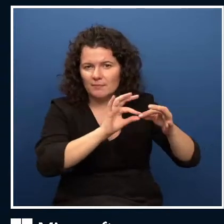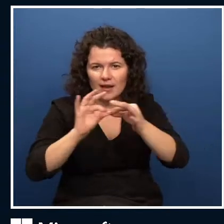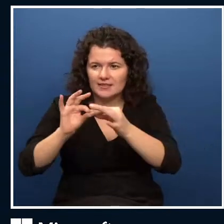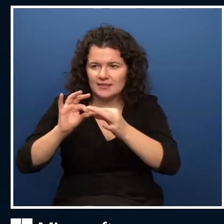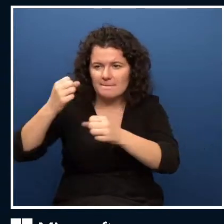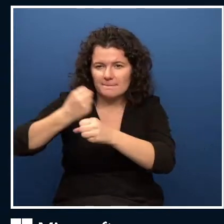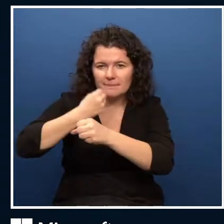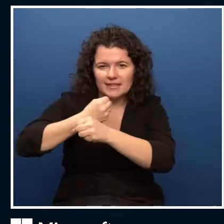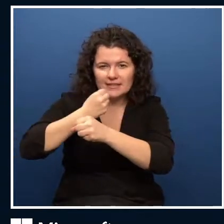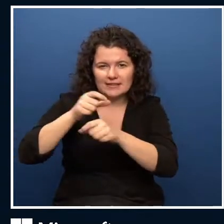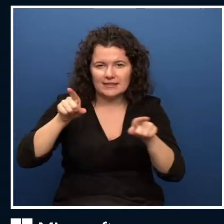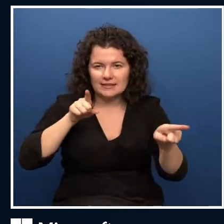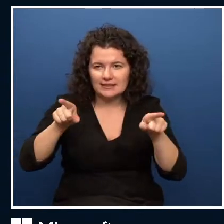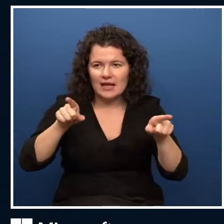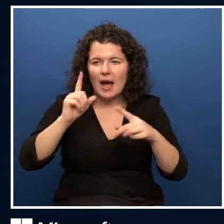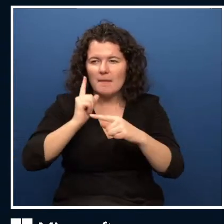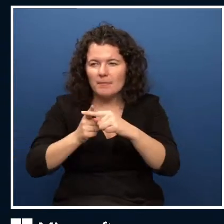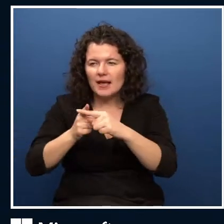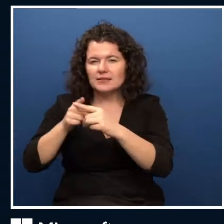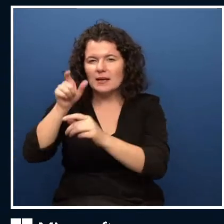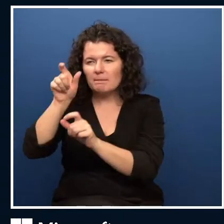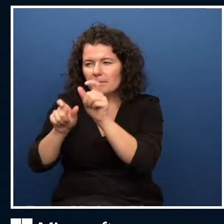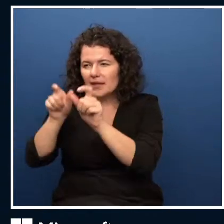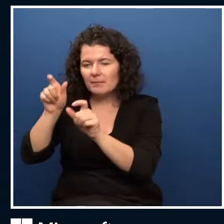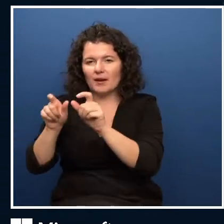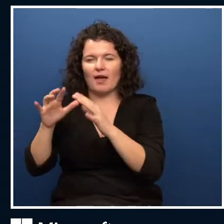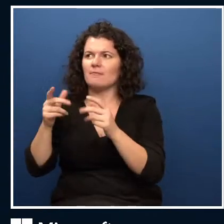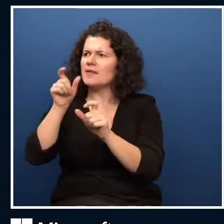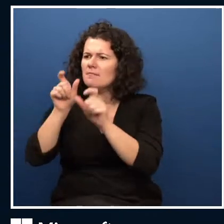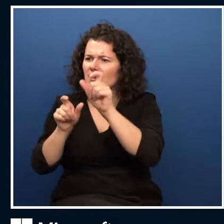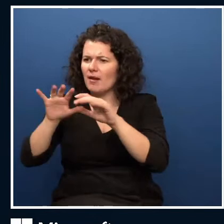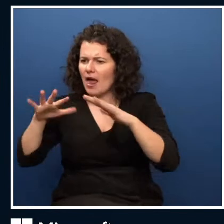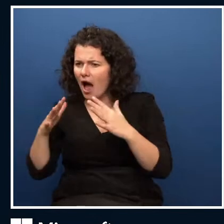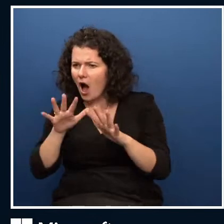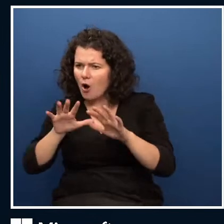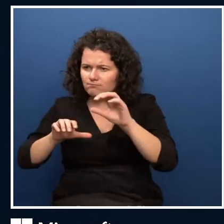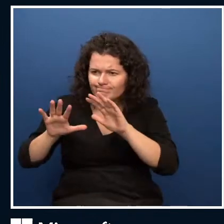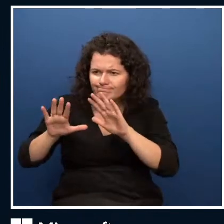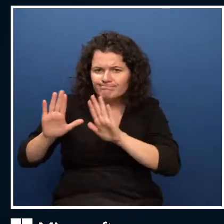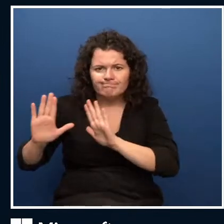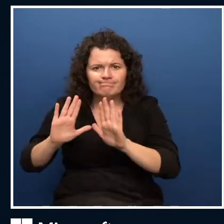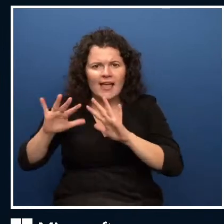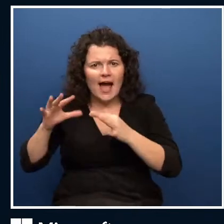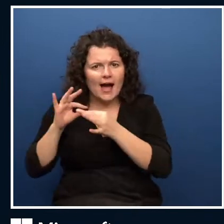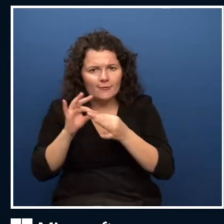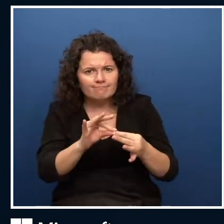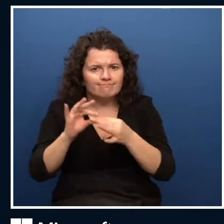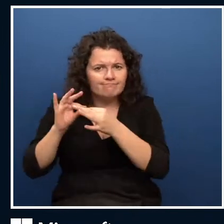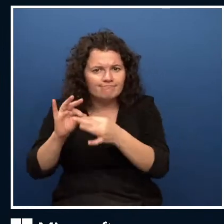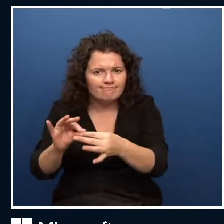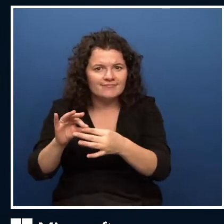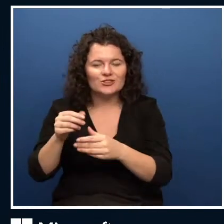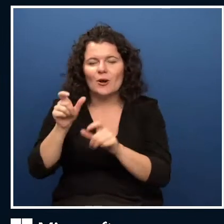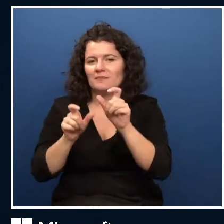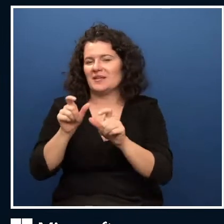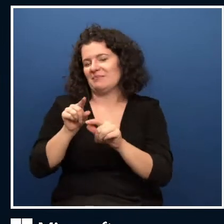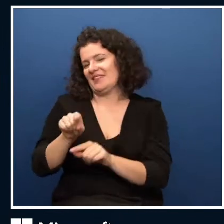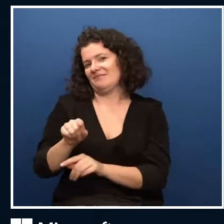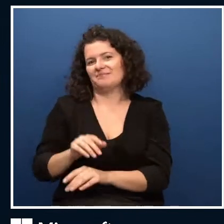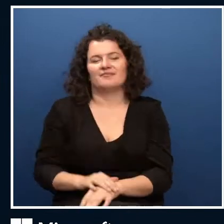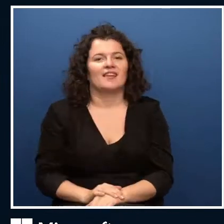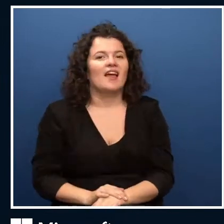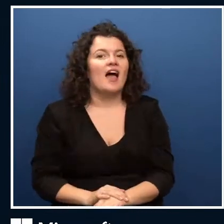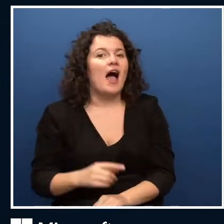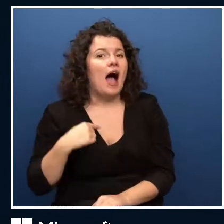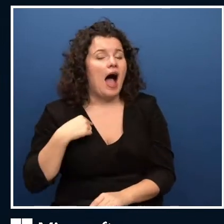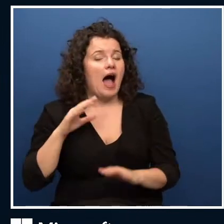like people-focused major. And so let's see, a bit of background with me. So my background and kind of like my specialization is